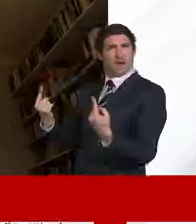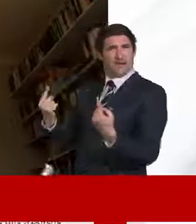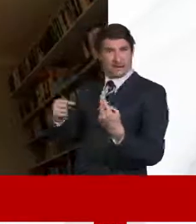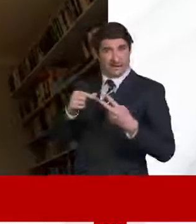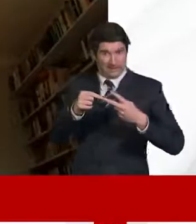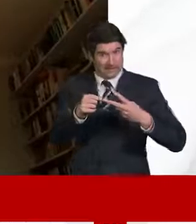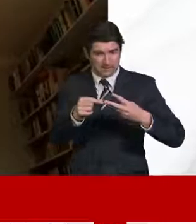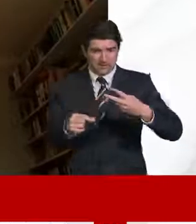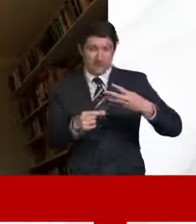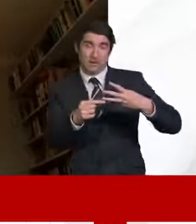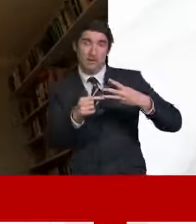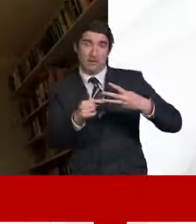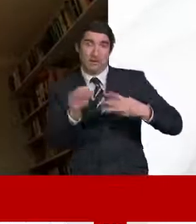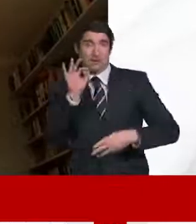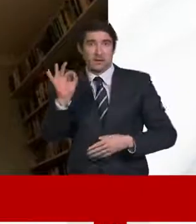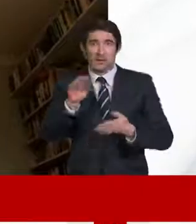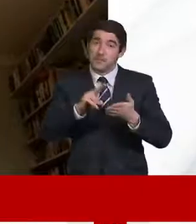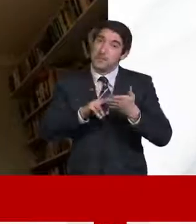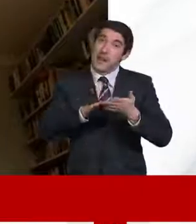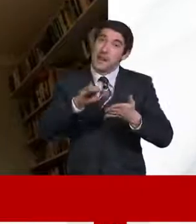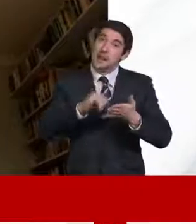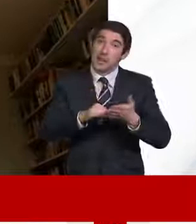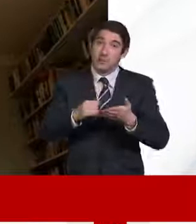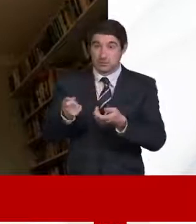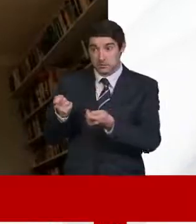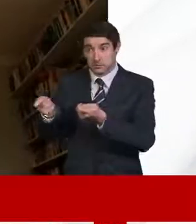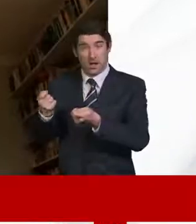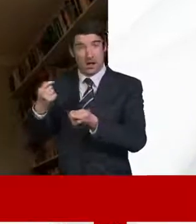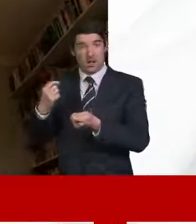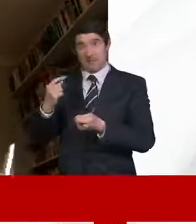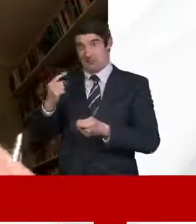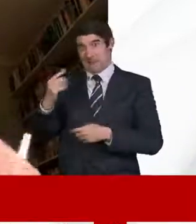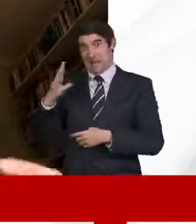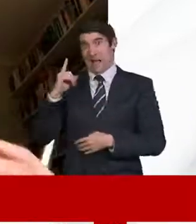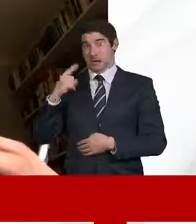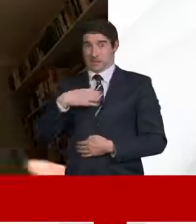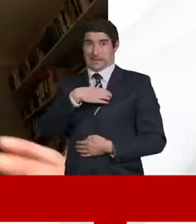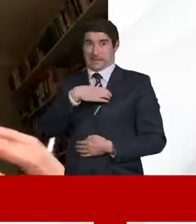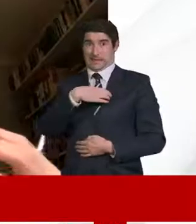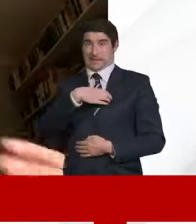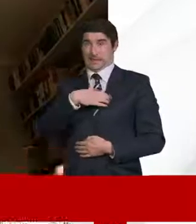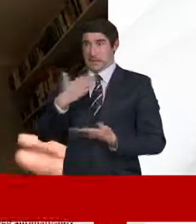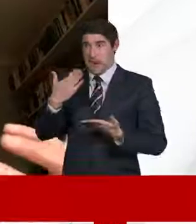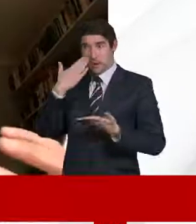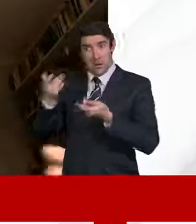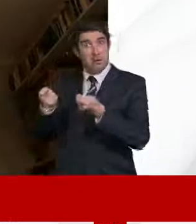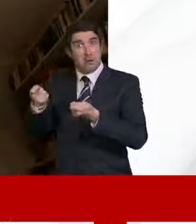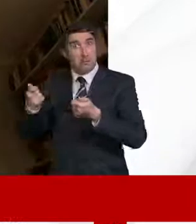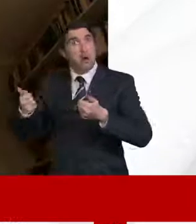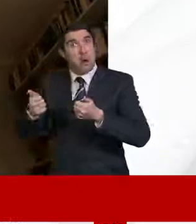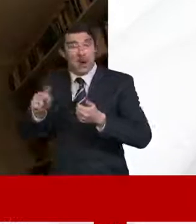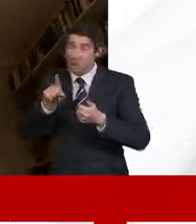the NHS is better able to cope than perhaps we feared a few days ago, there are still record numbers of deaths